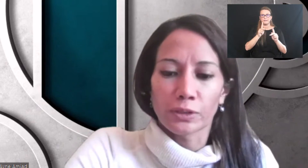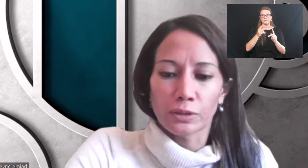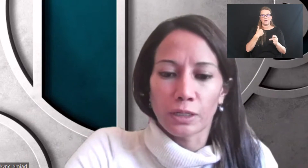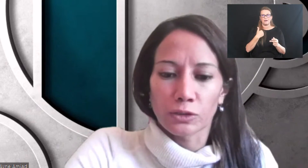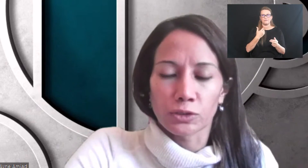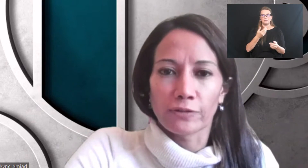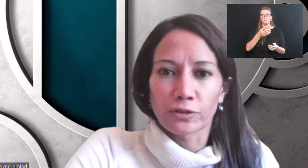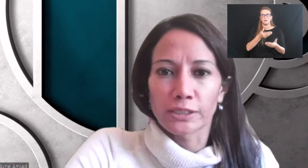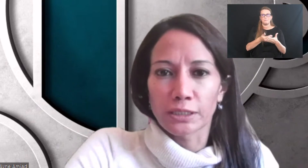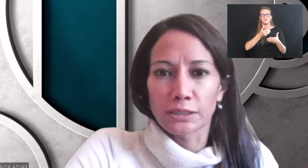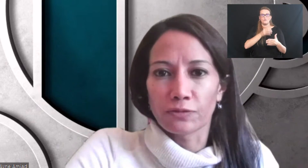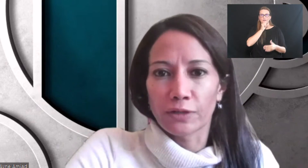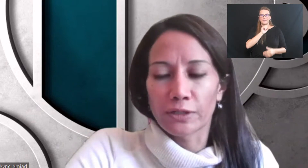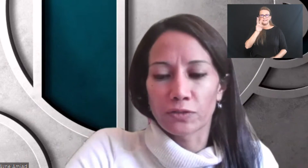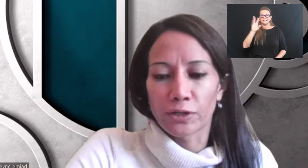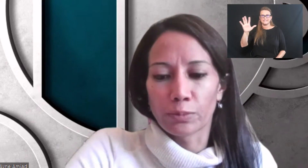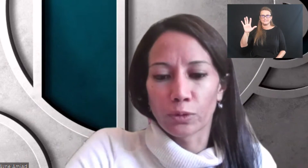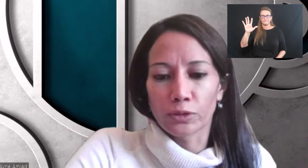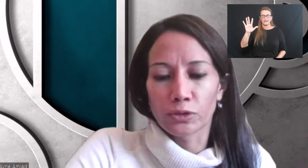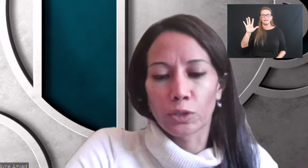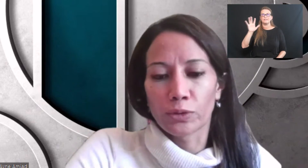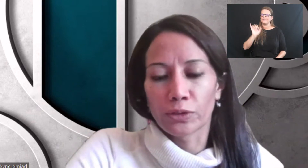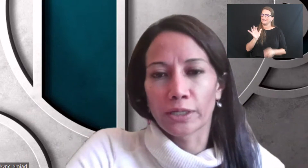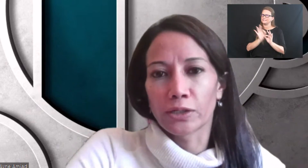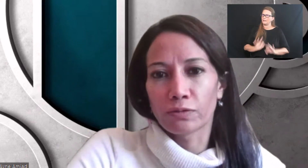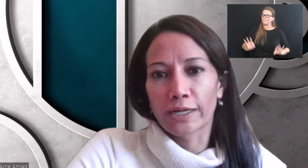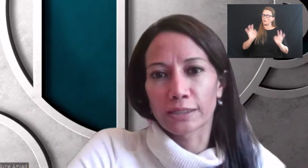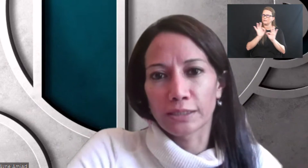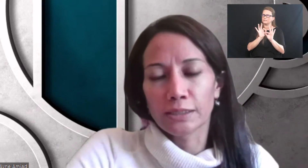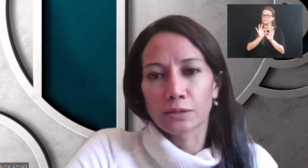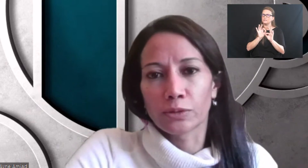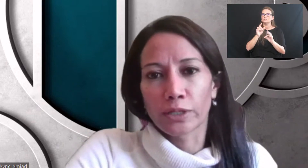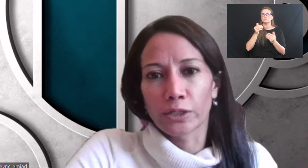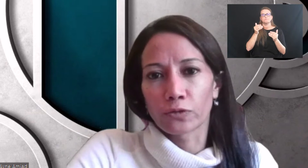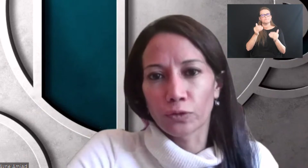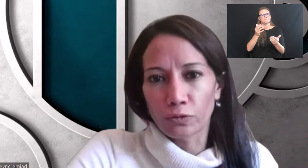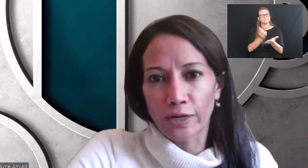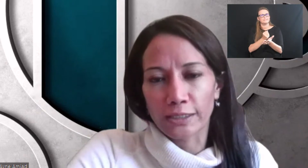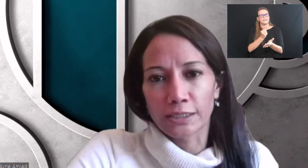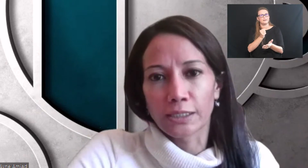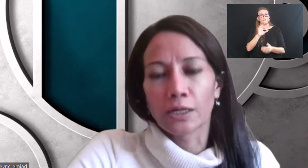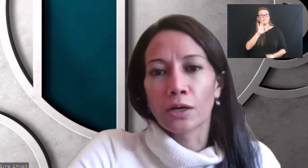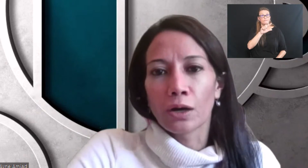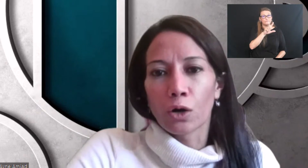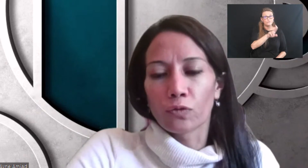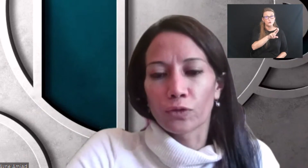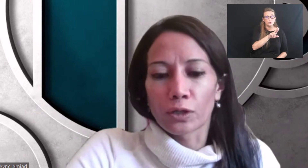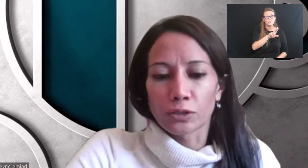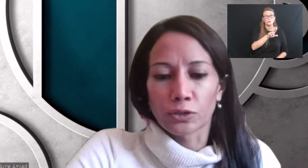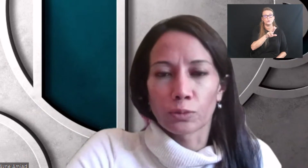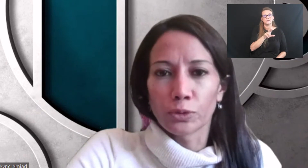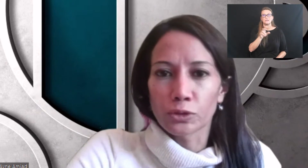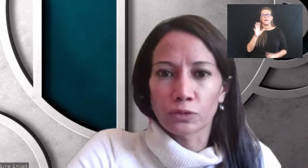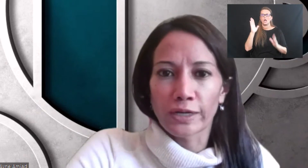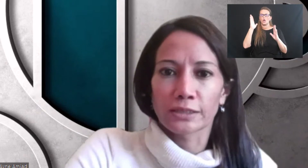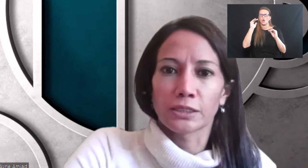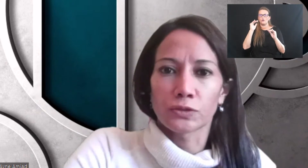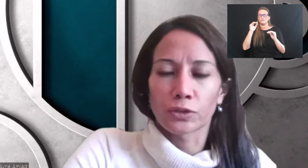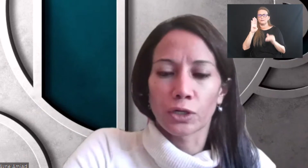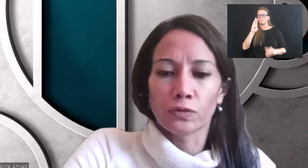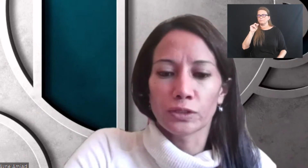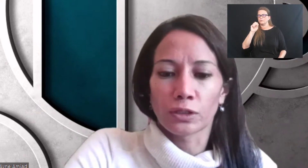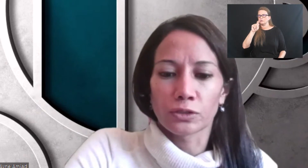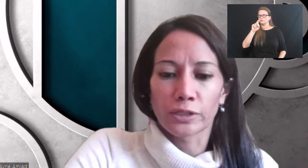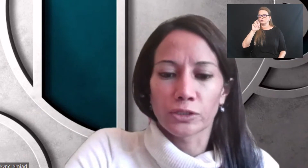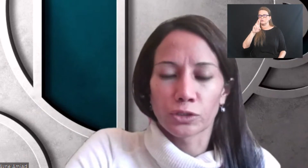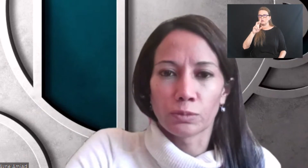65, but also after age 65. That's very important. So when you're getting your vaccines, when you're getting your flu vaccine, hopefully you're also your booster vaccines